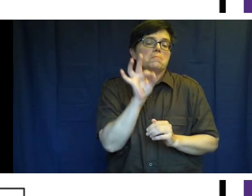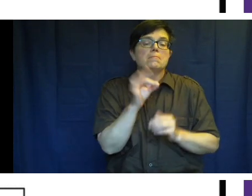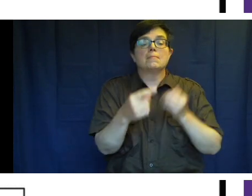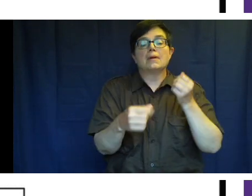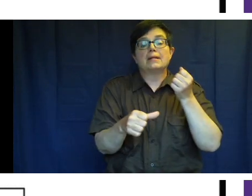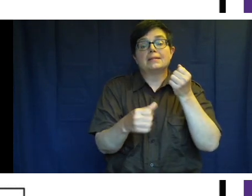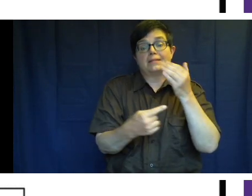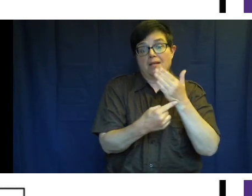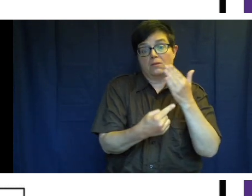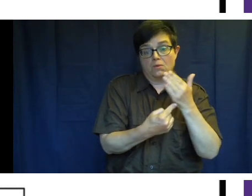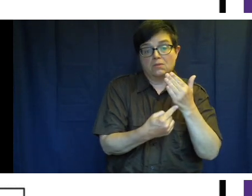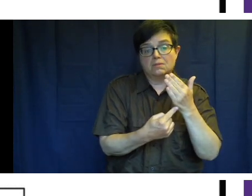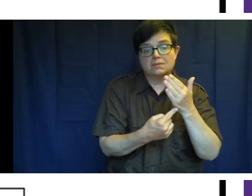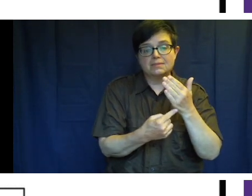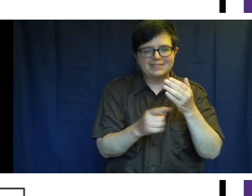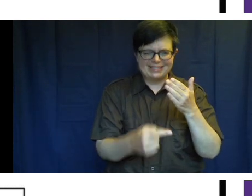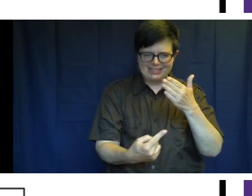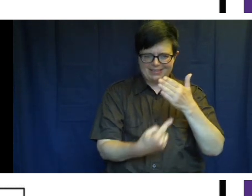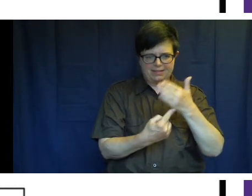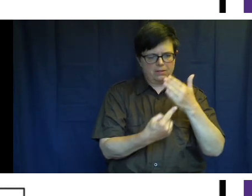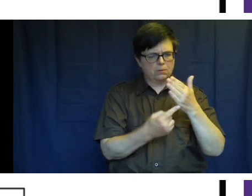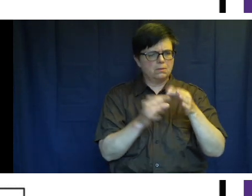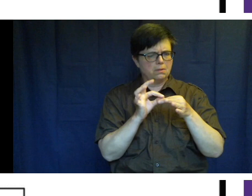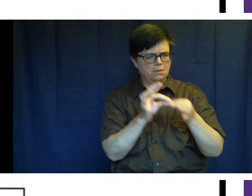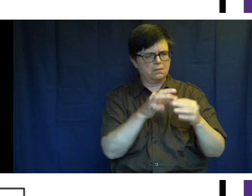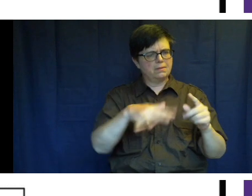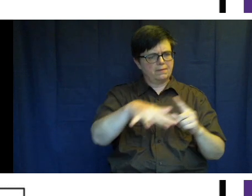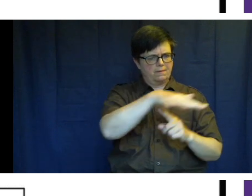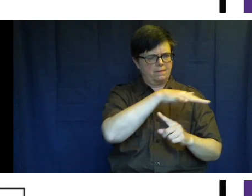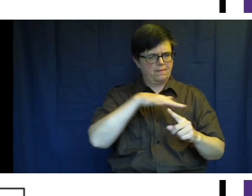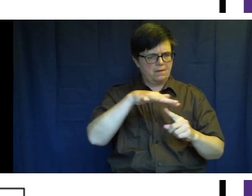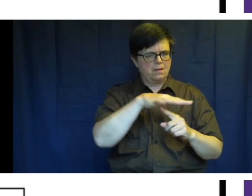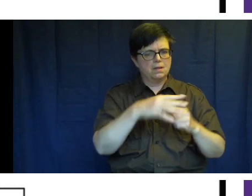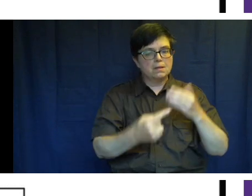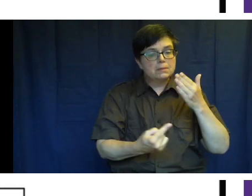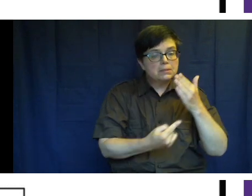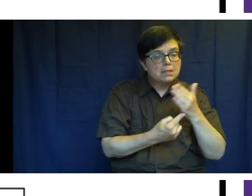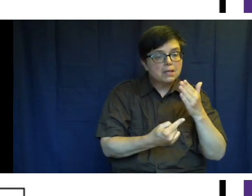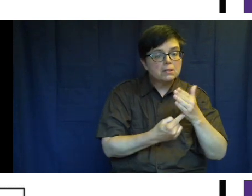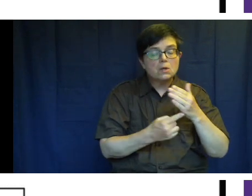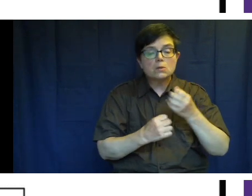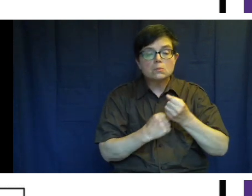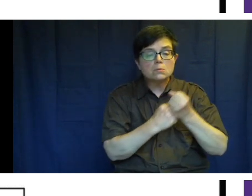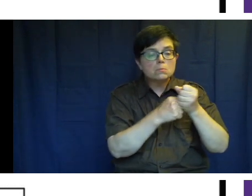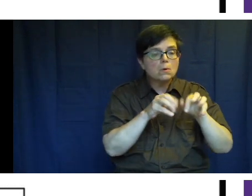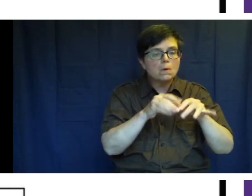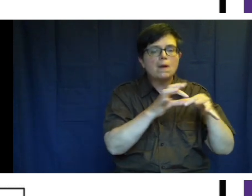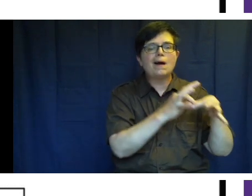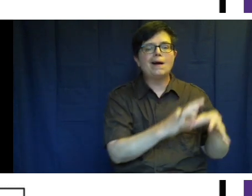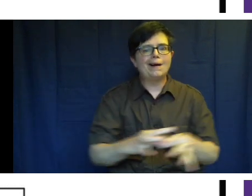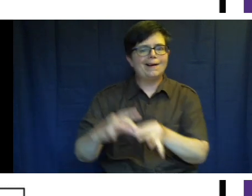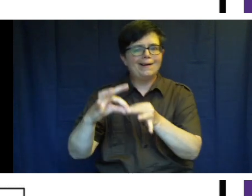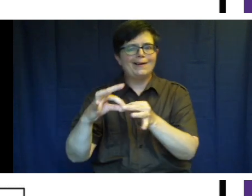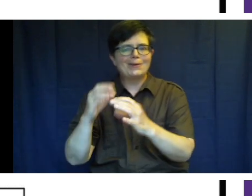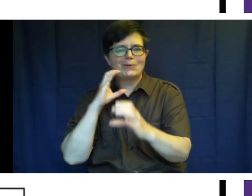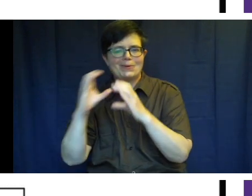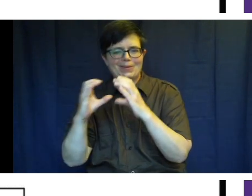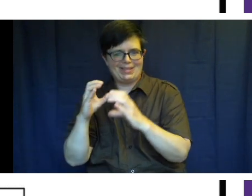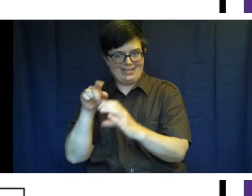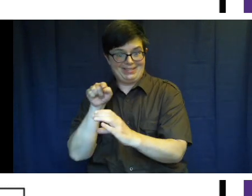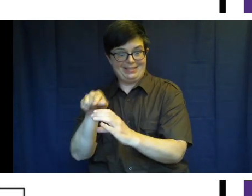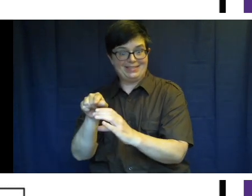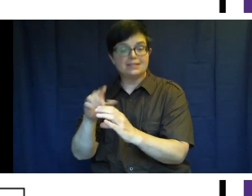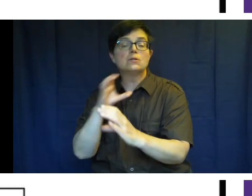how an assistive technology that is considered part of the environment will influence the ability